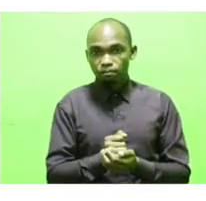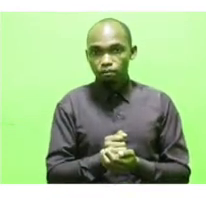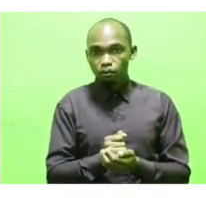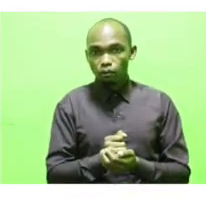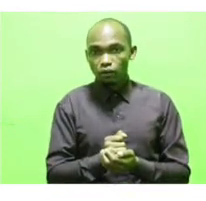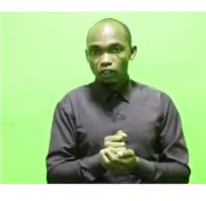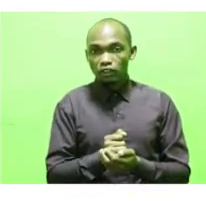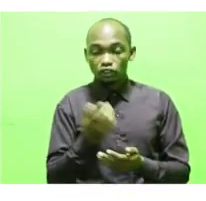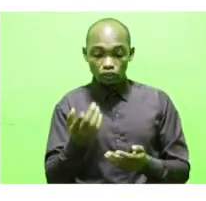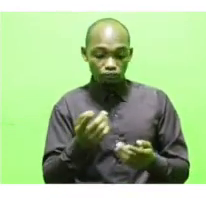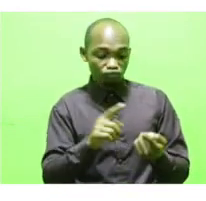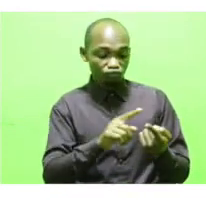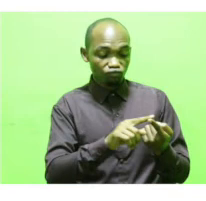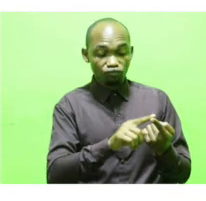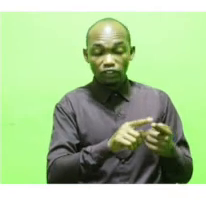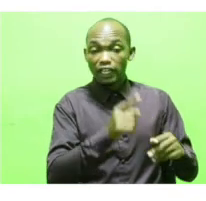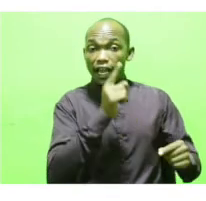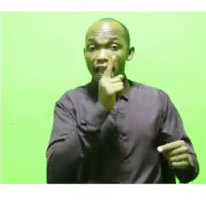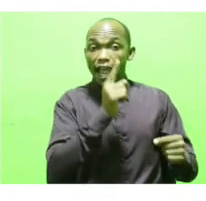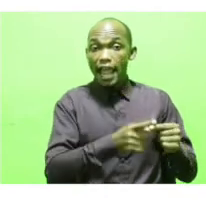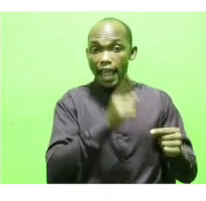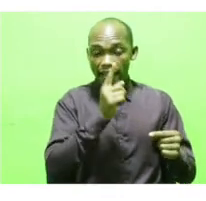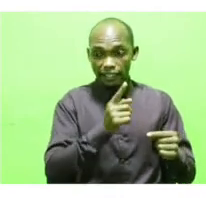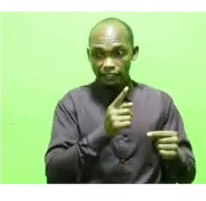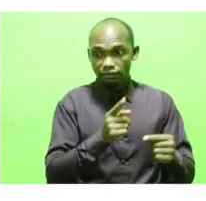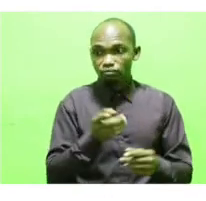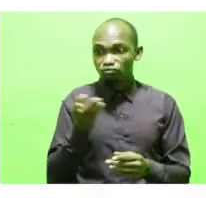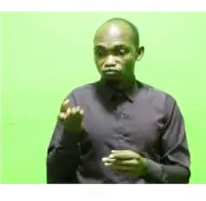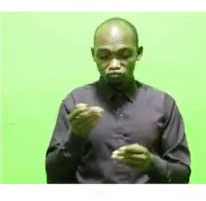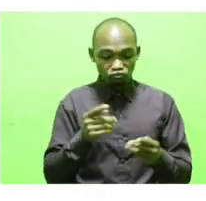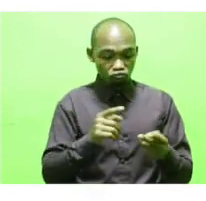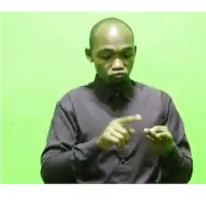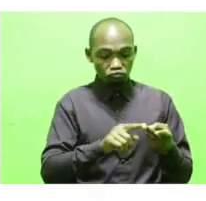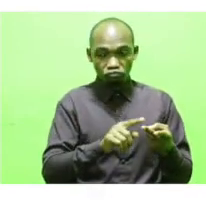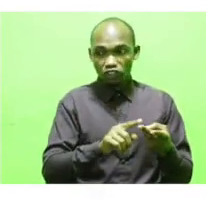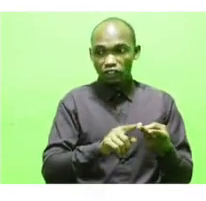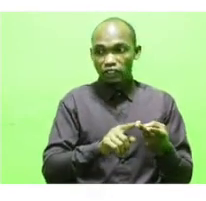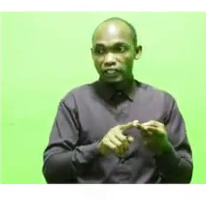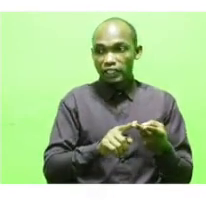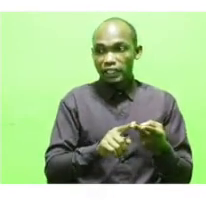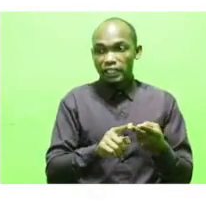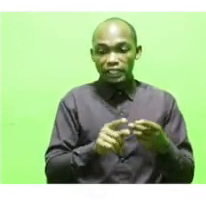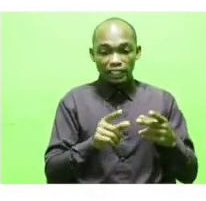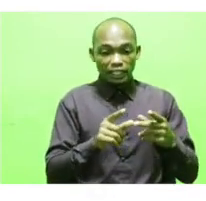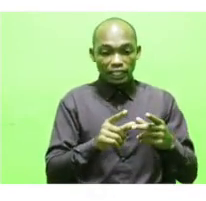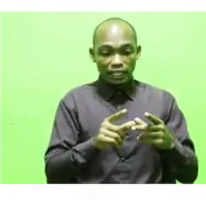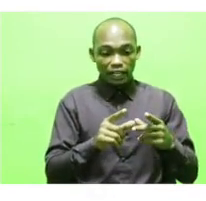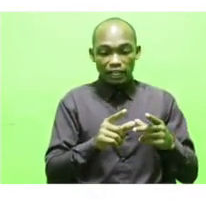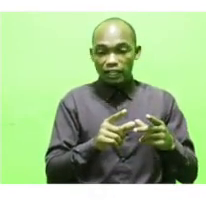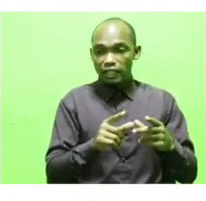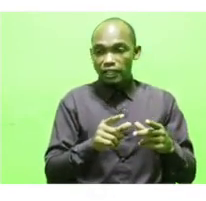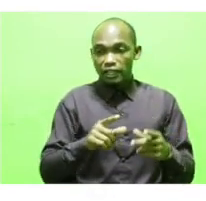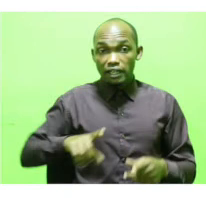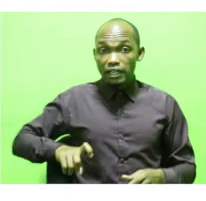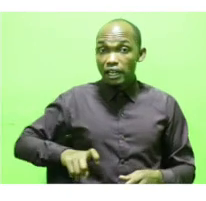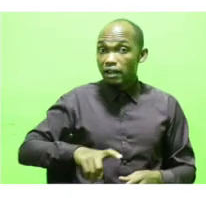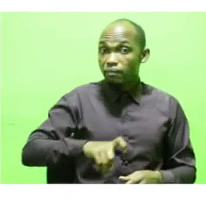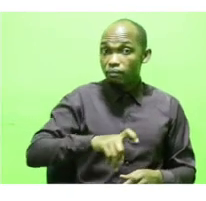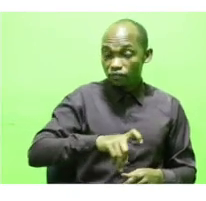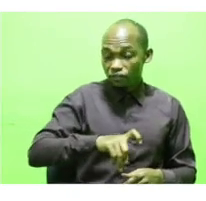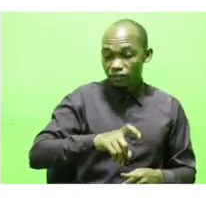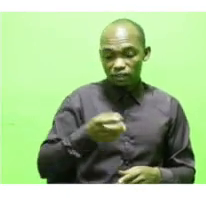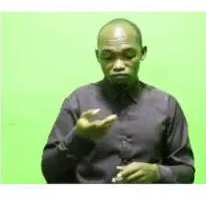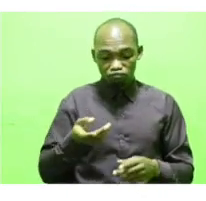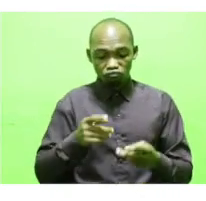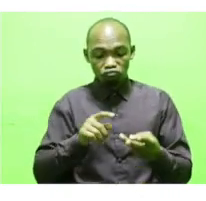the egg, the nymph, and the adult or imago. The egg, we all know what is an egg, but